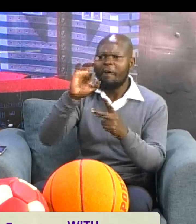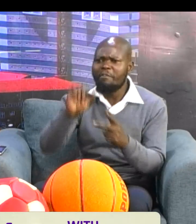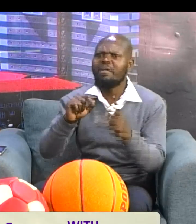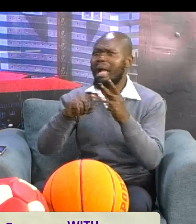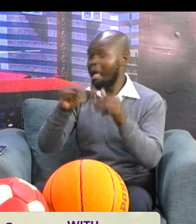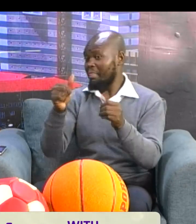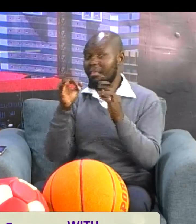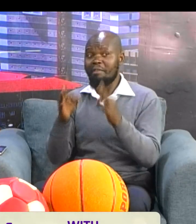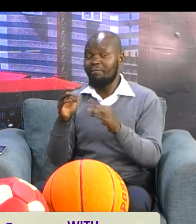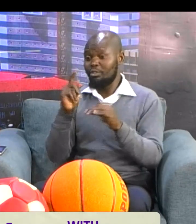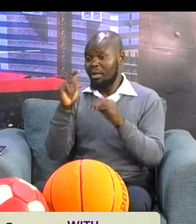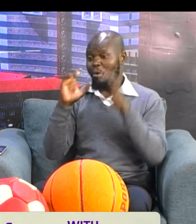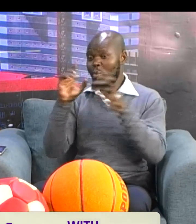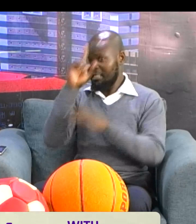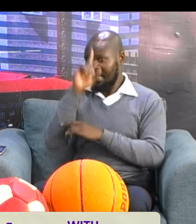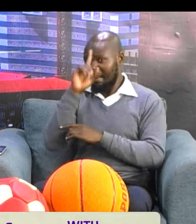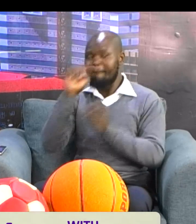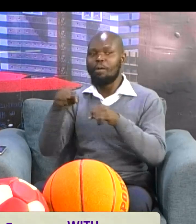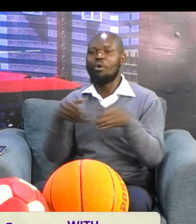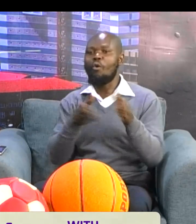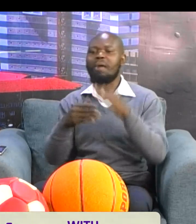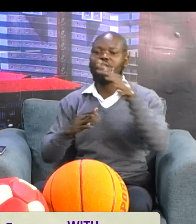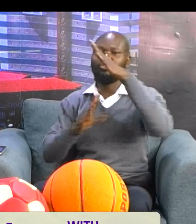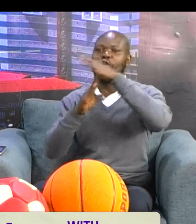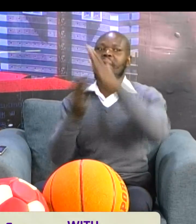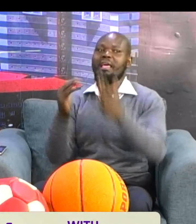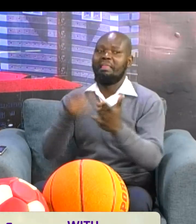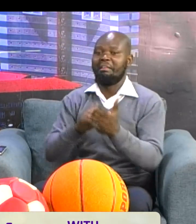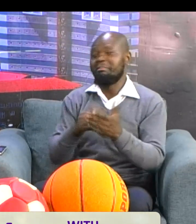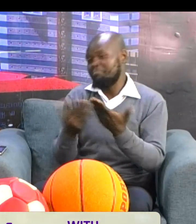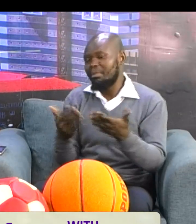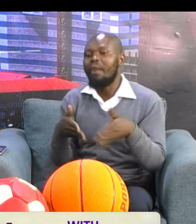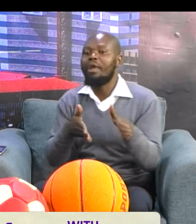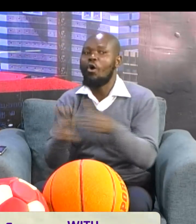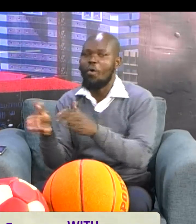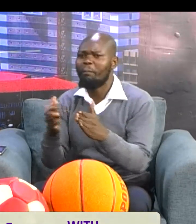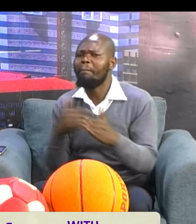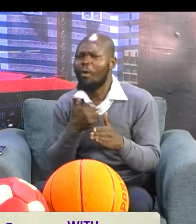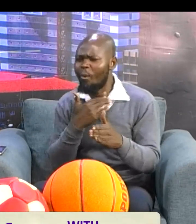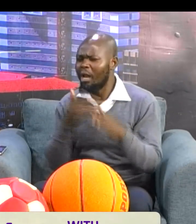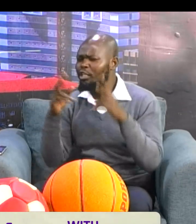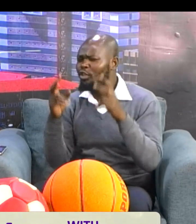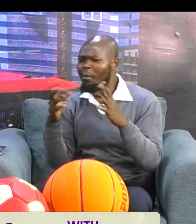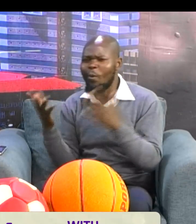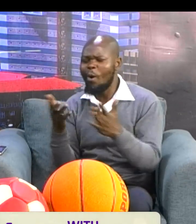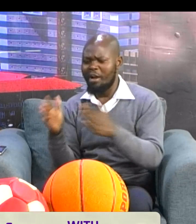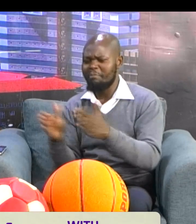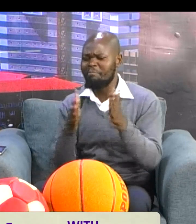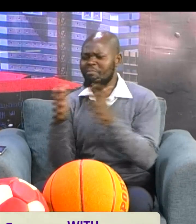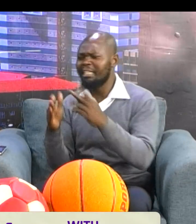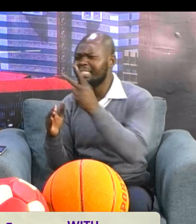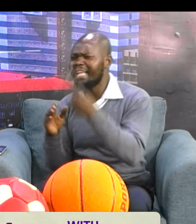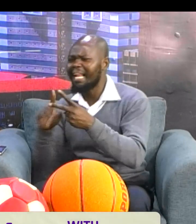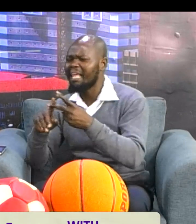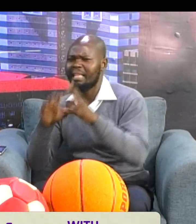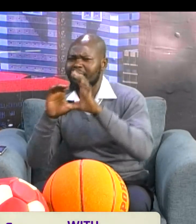having the different leagues that they're participating in, this I believe must be something that they have to be careful